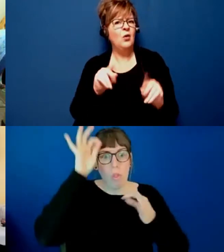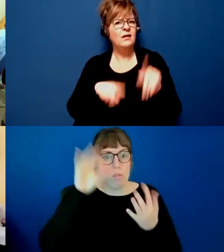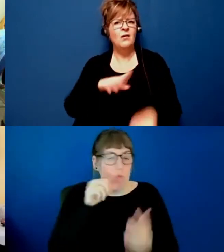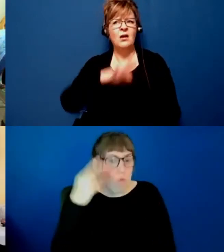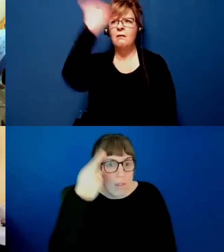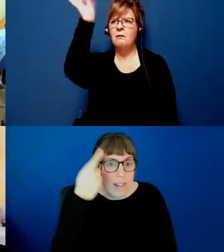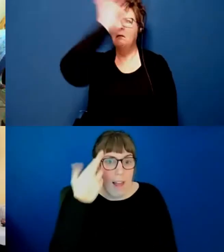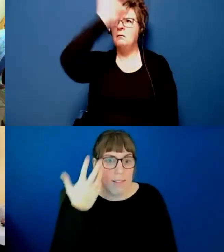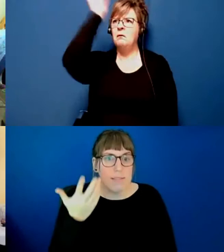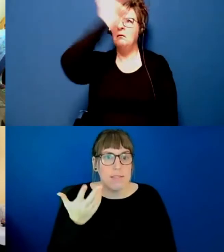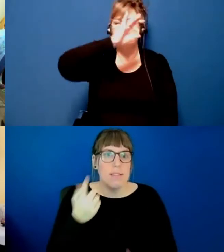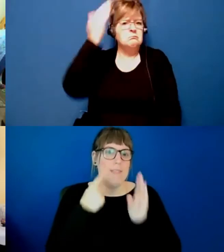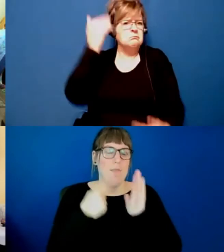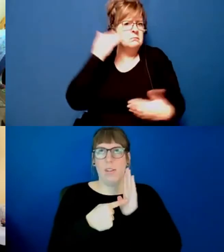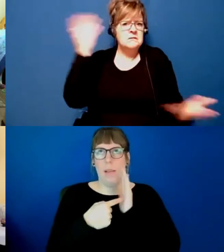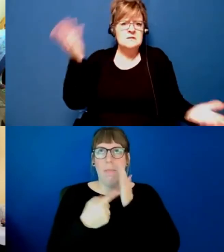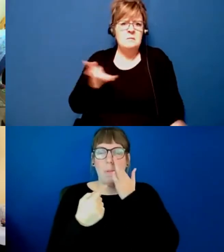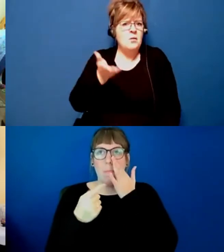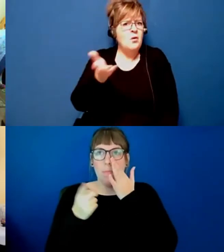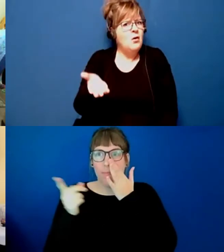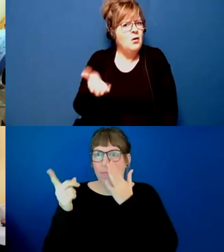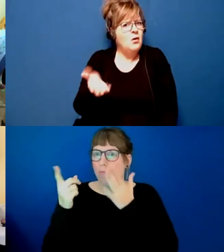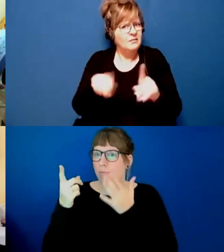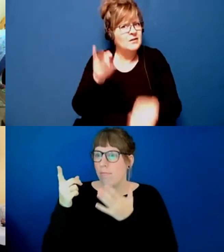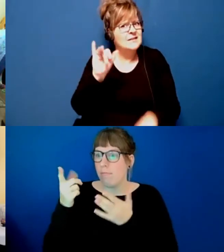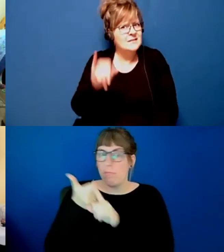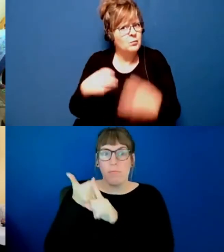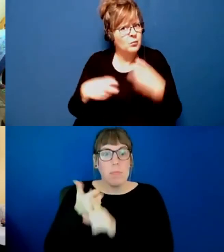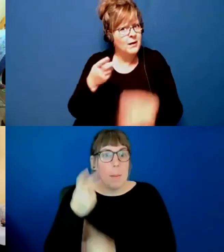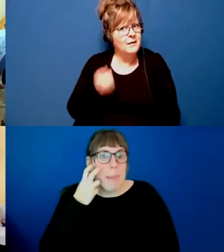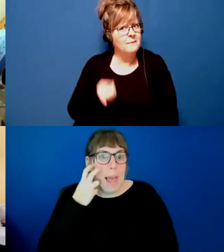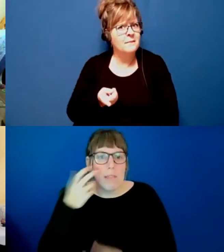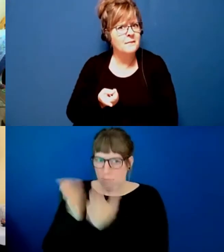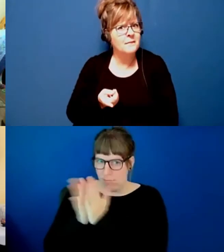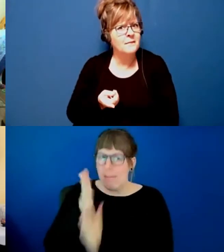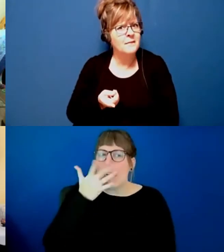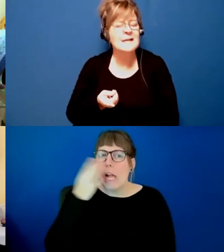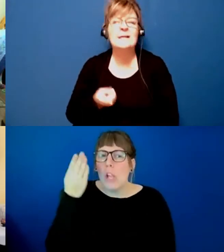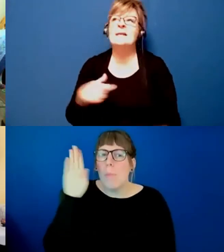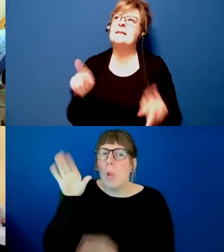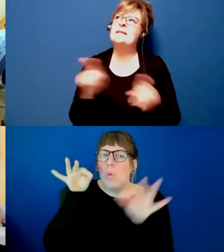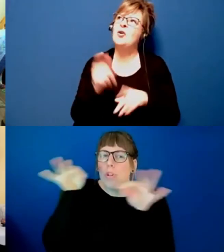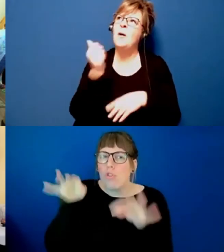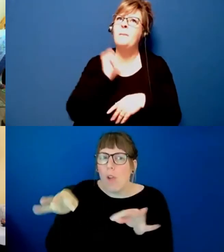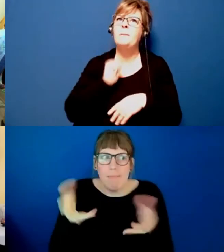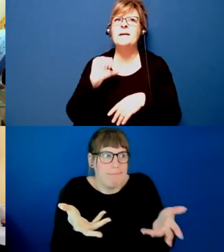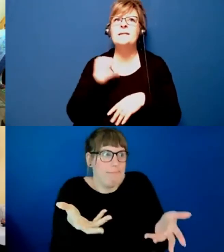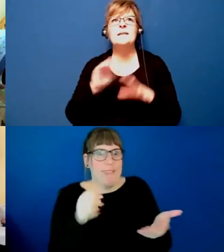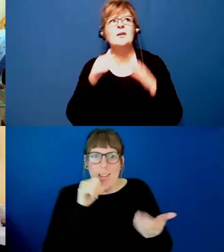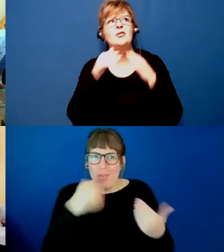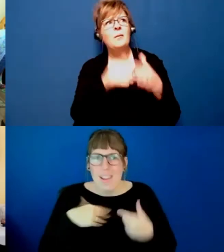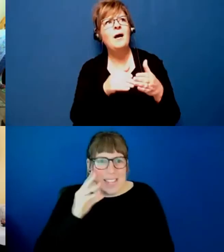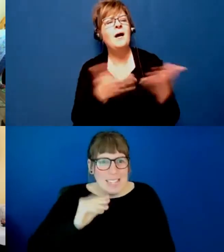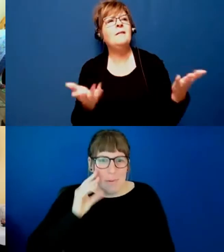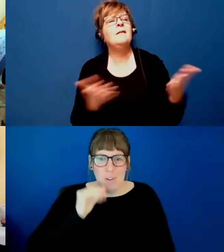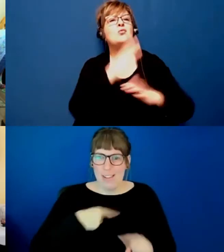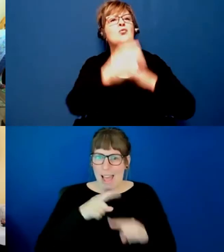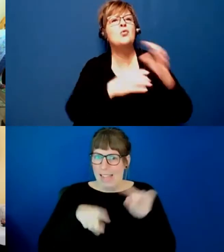to, like, asking somebody to describe the color blue when they're colorblind. If you don't have the experience, then it's difficult for you